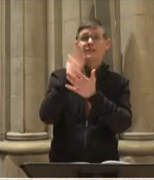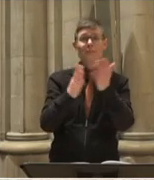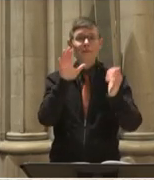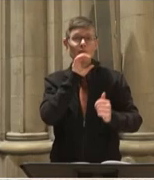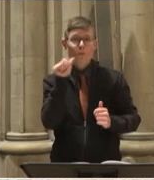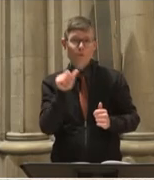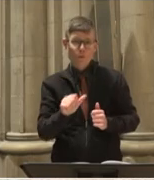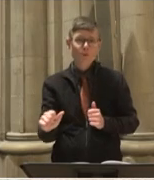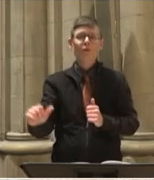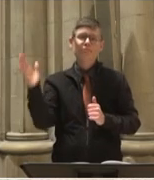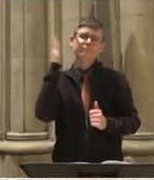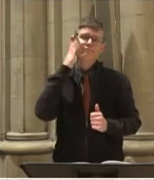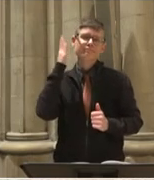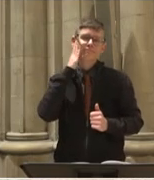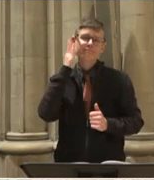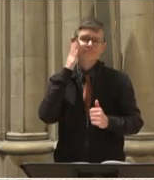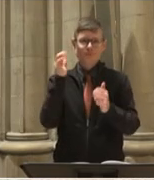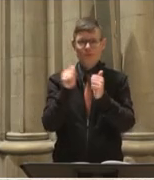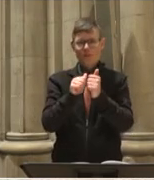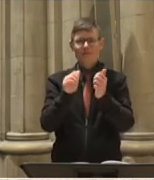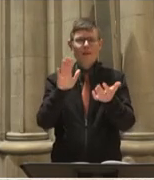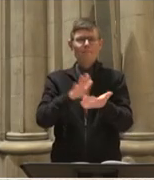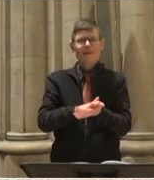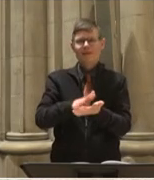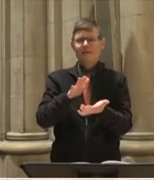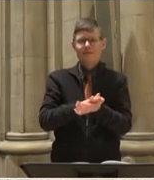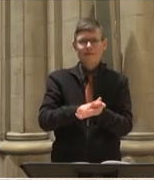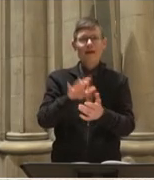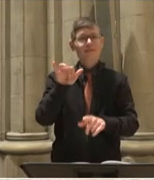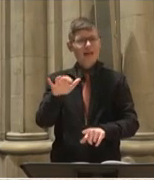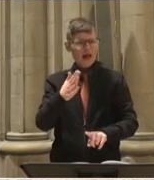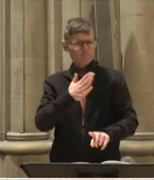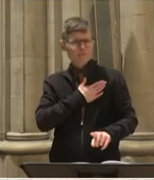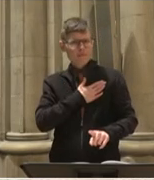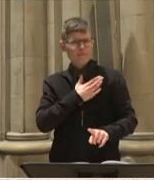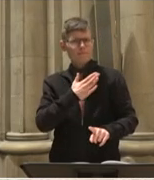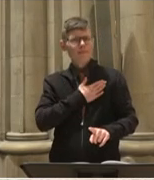hymns with that gospel beat. That pounding in